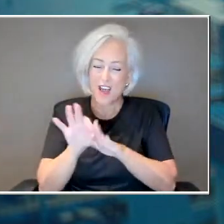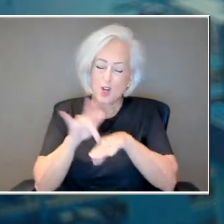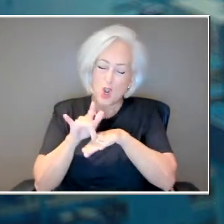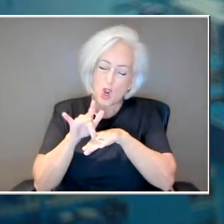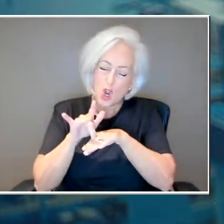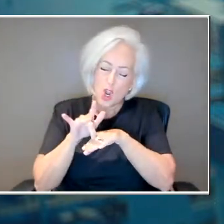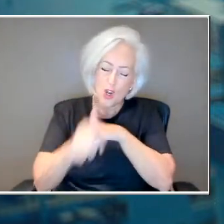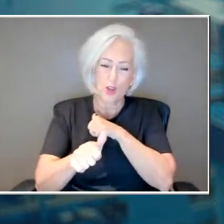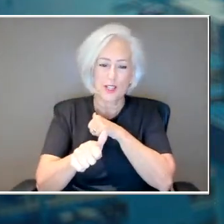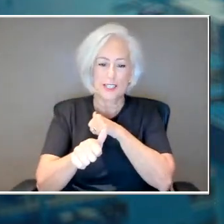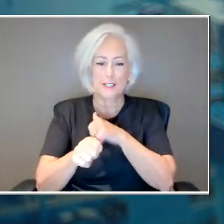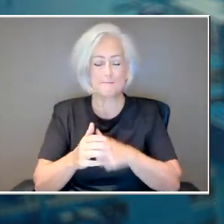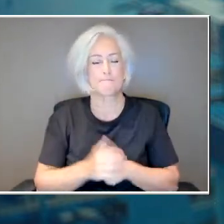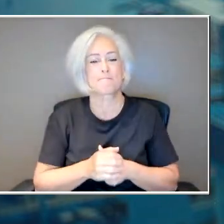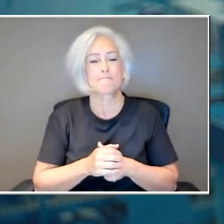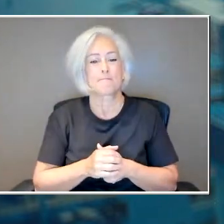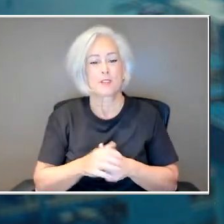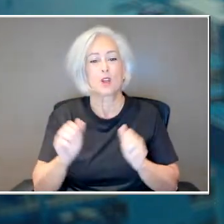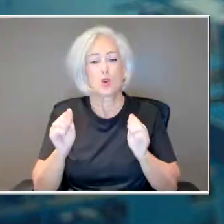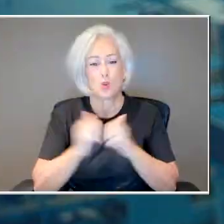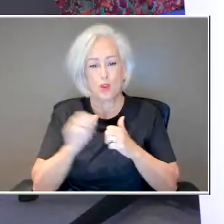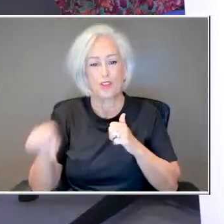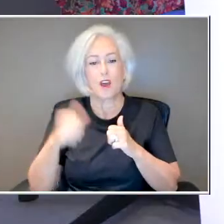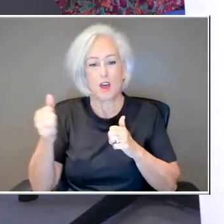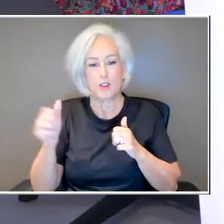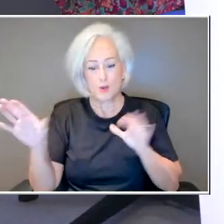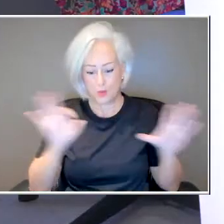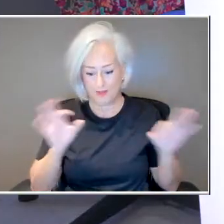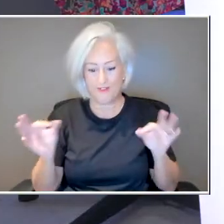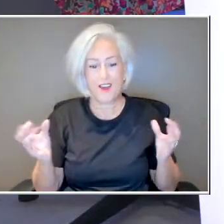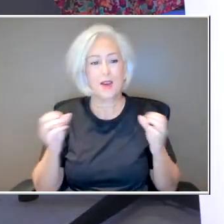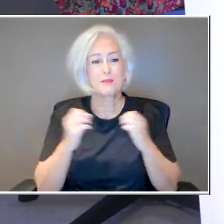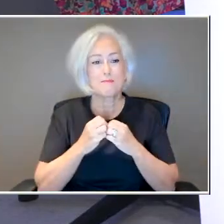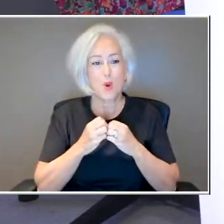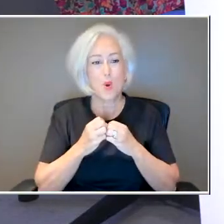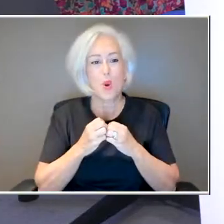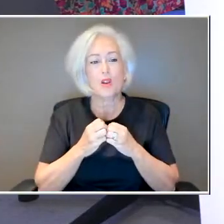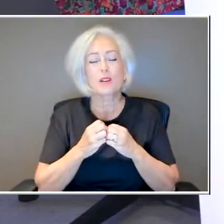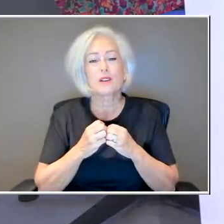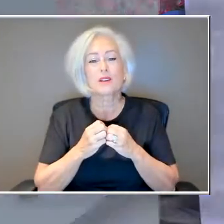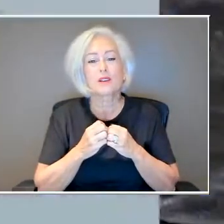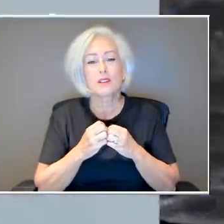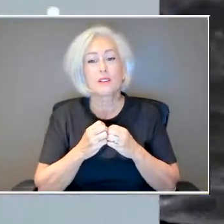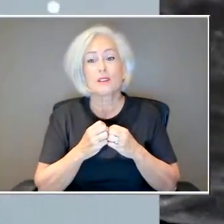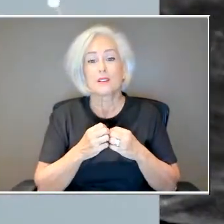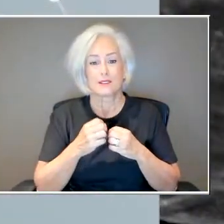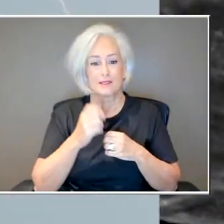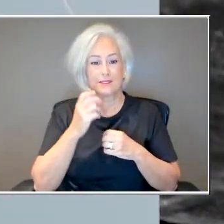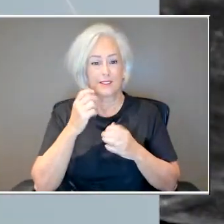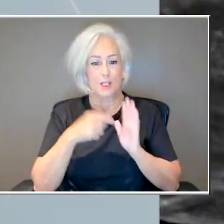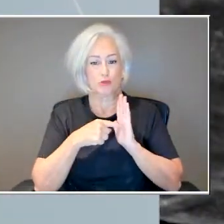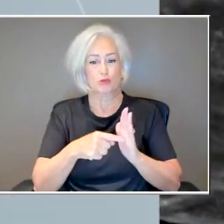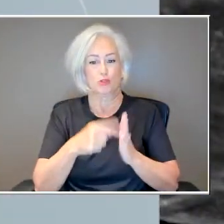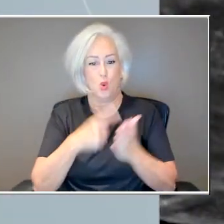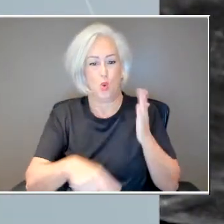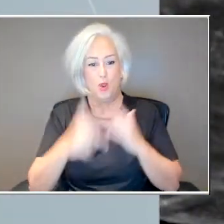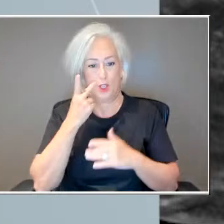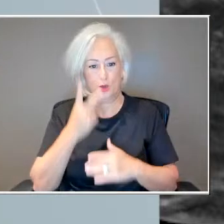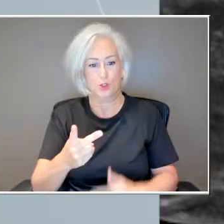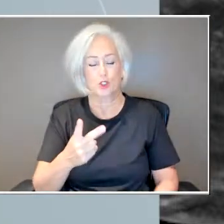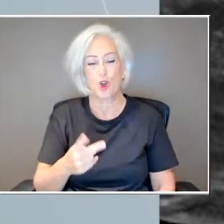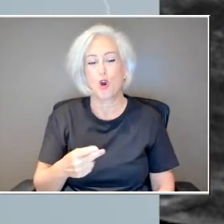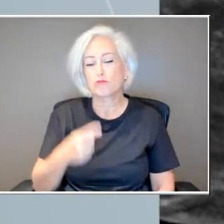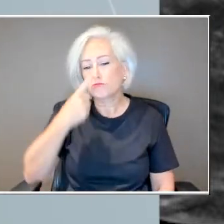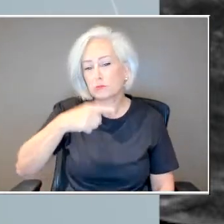additional workup, we end up finding a whole lot more. Well, let's take a look at what you were seeing, because you provided us with some images. Walk us through what